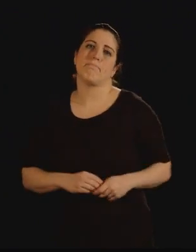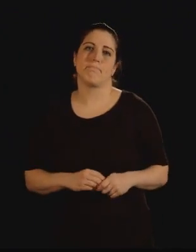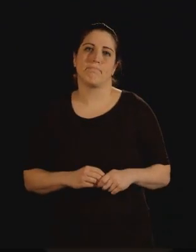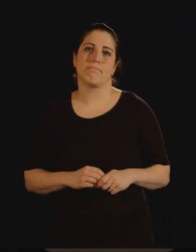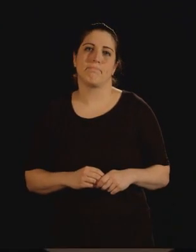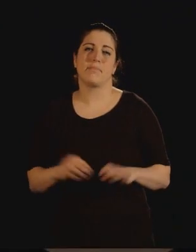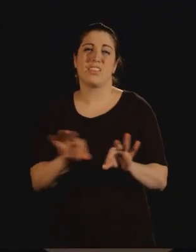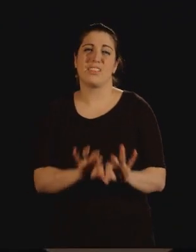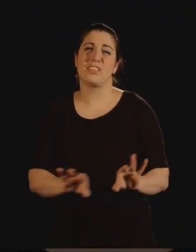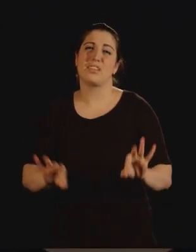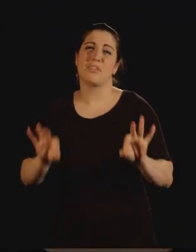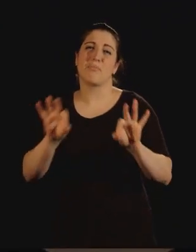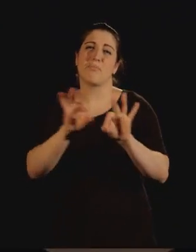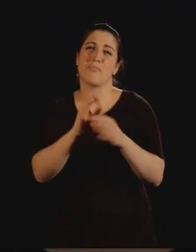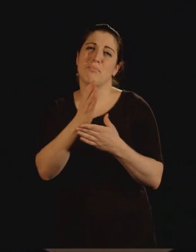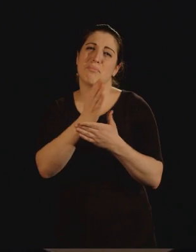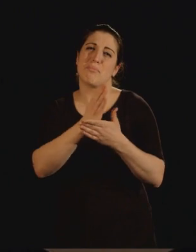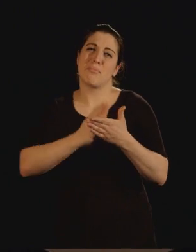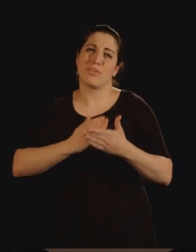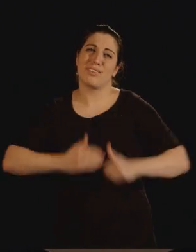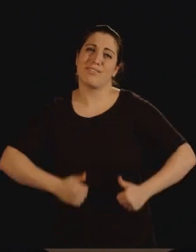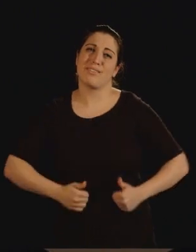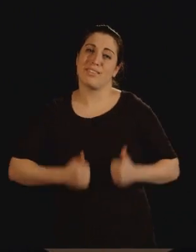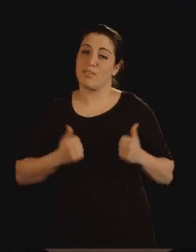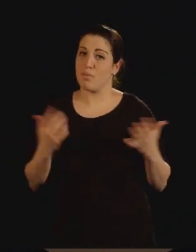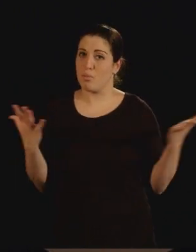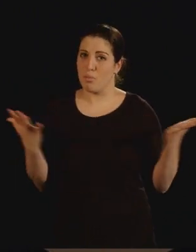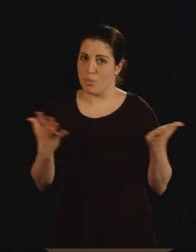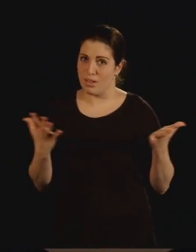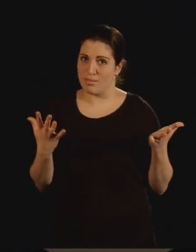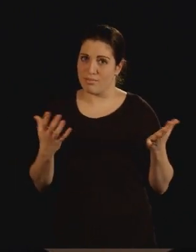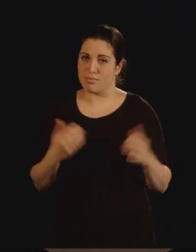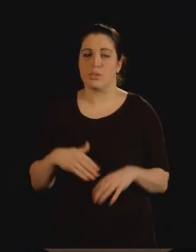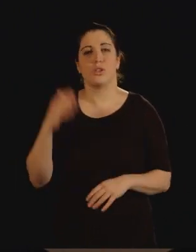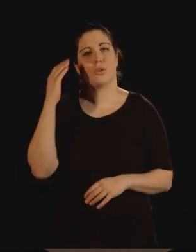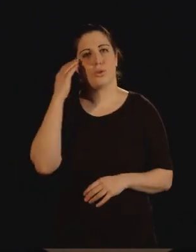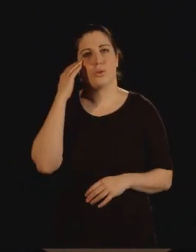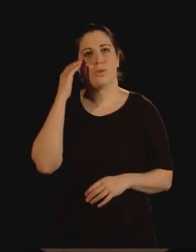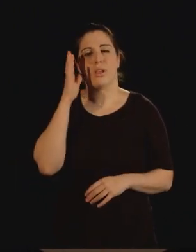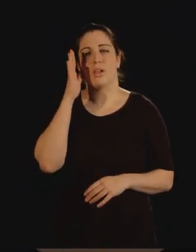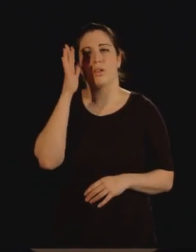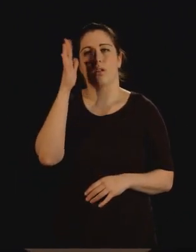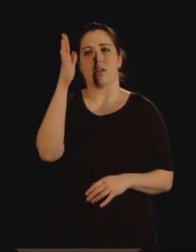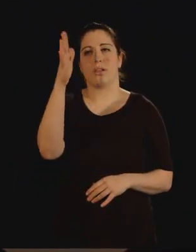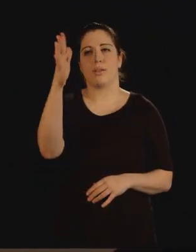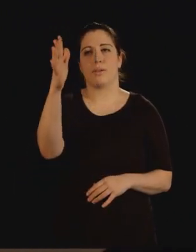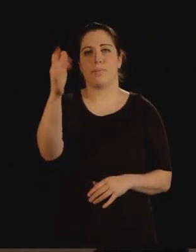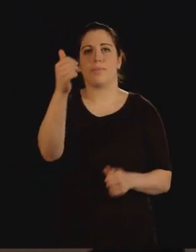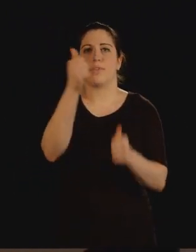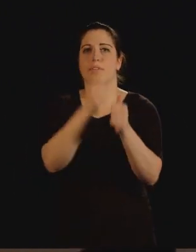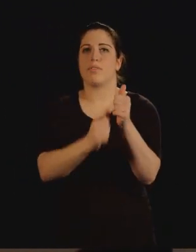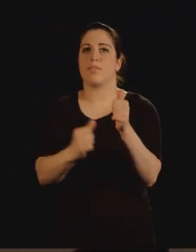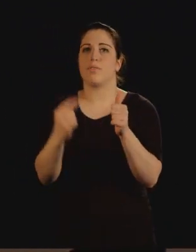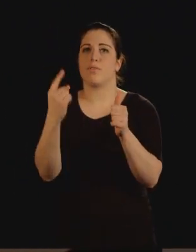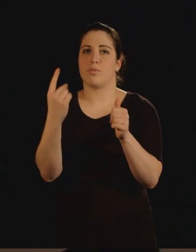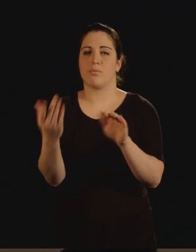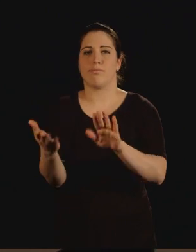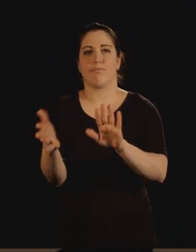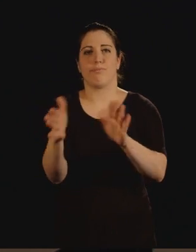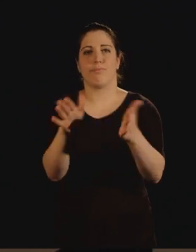And perhaps one of the most important facts of living is understanding that one day each one of